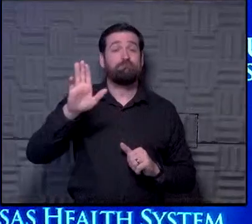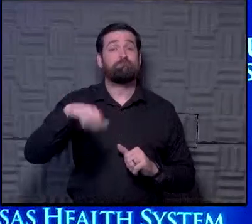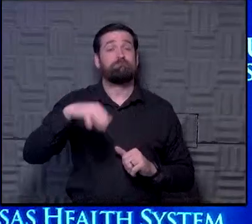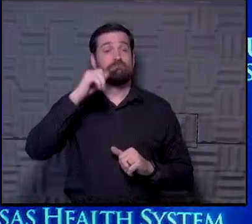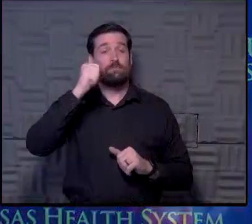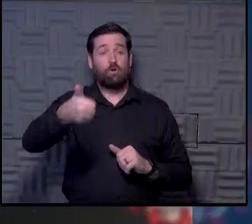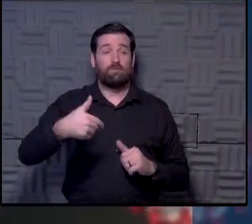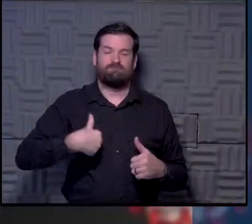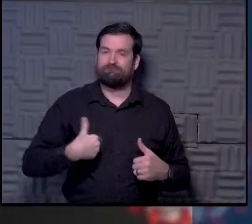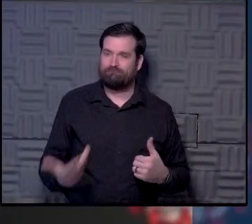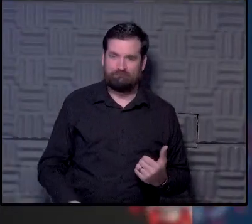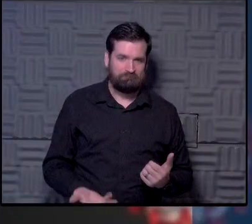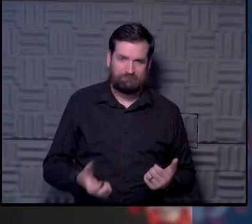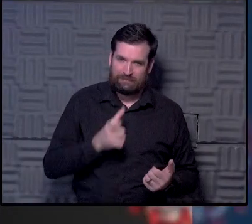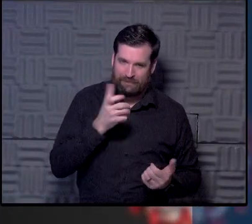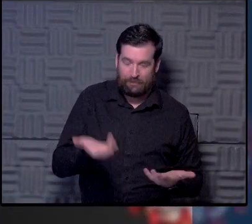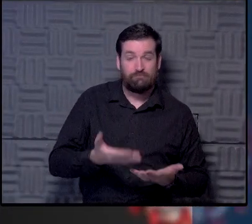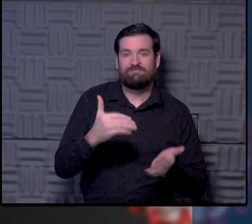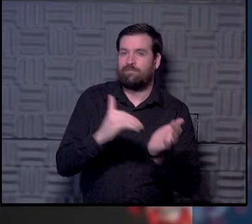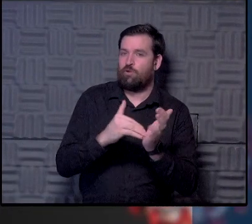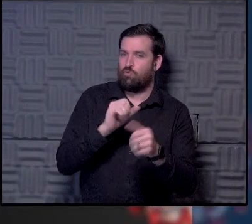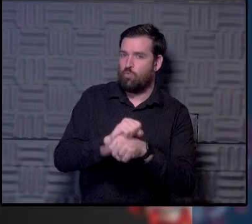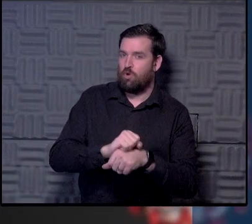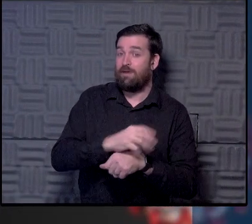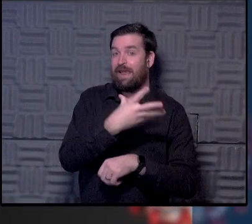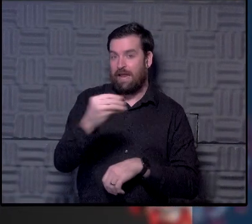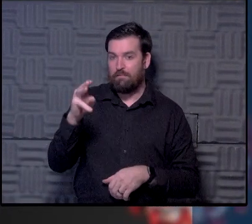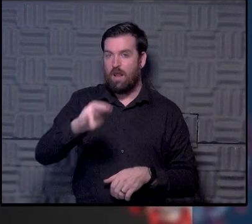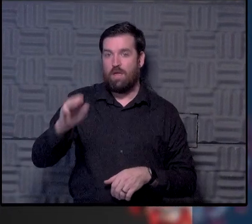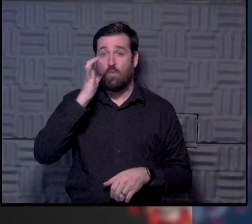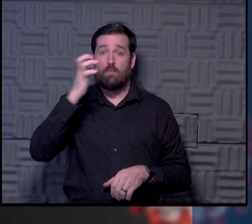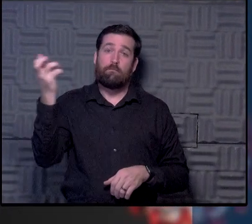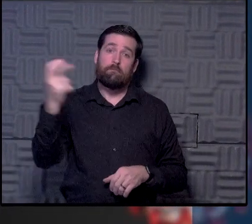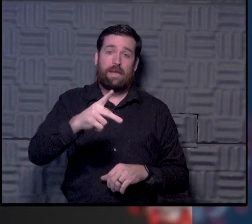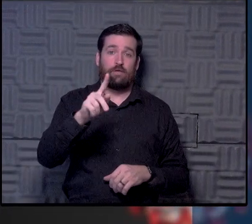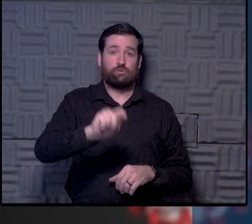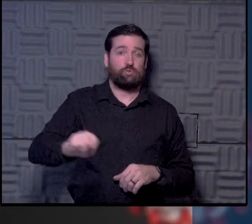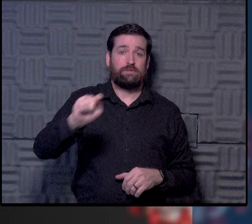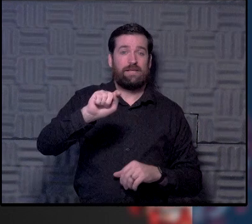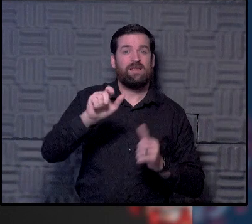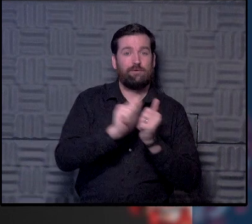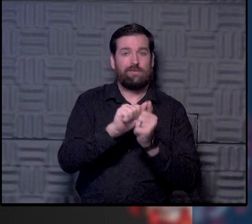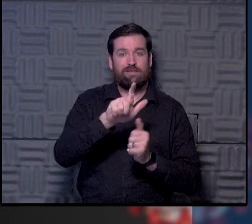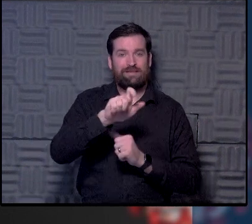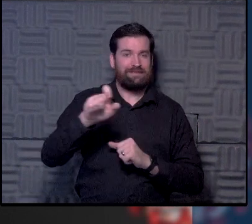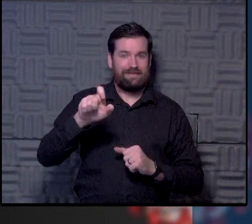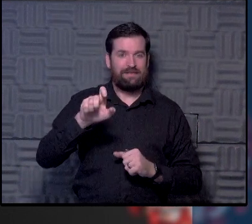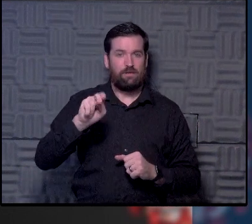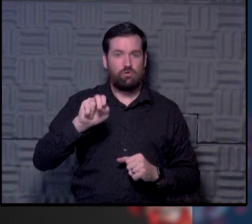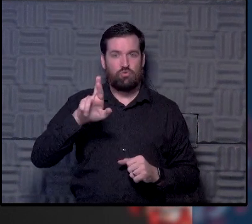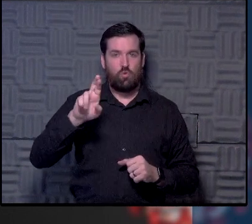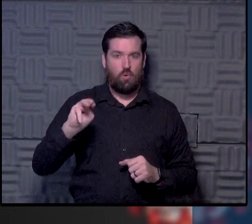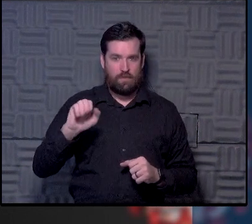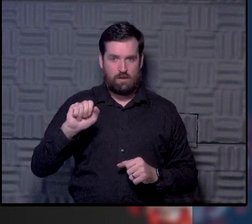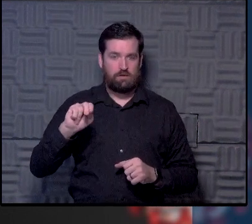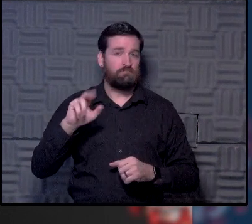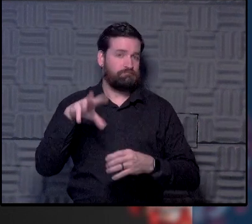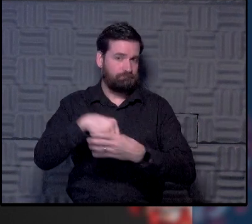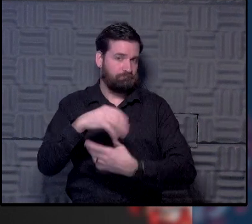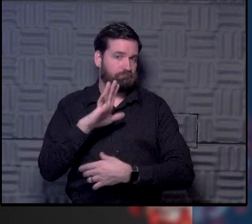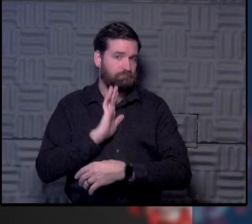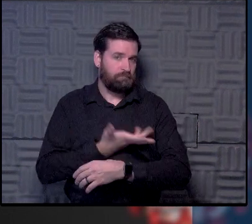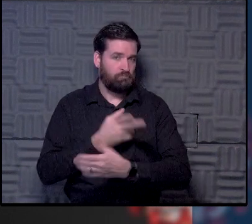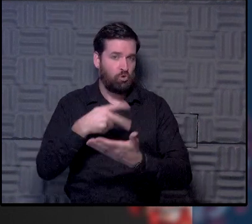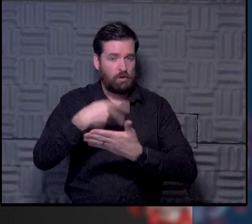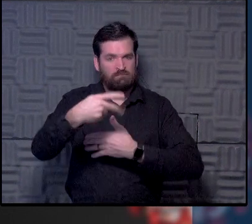tomorrow, I won't be here. I'll be doing some doctor work tomorrow and on Monday. I'll be back with you on Tuesday when Lee Norman returns to be part of our program. We can talk more